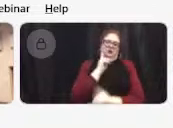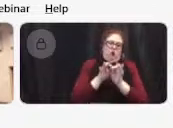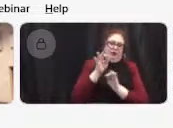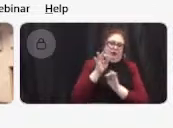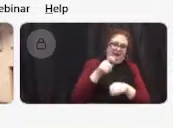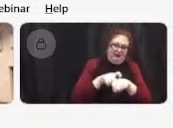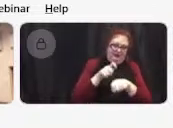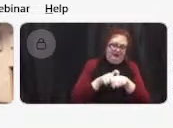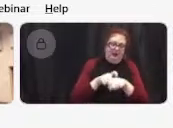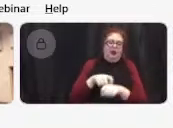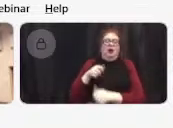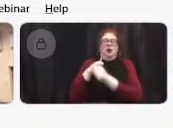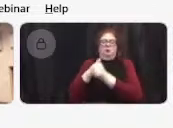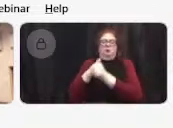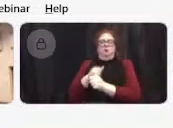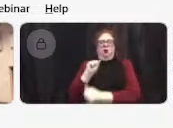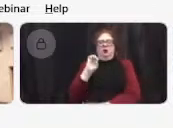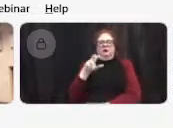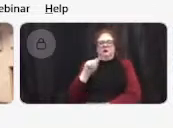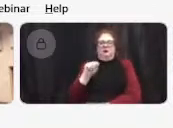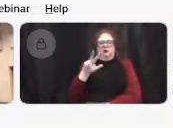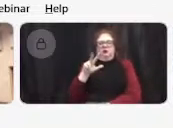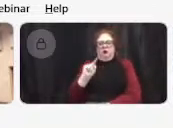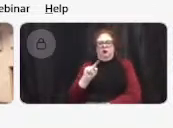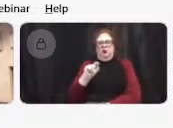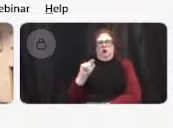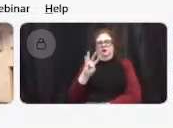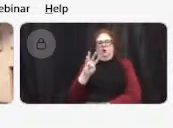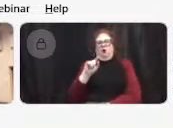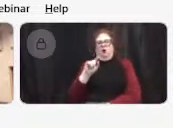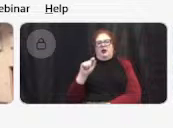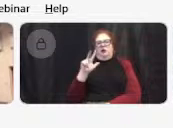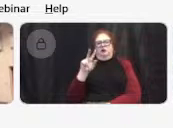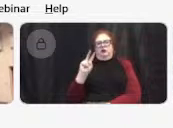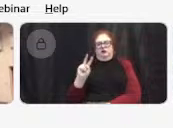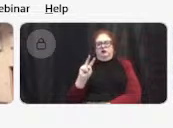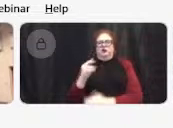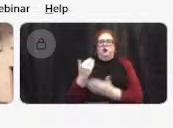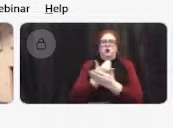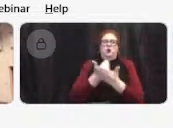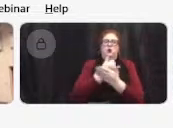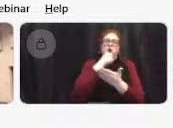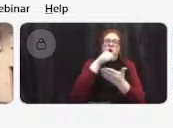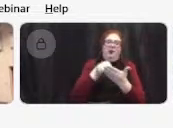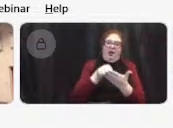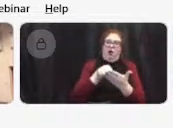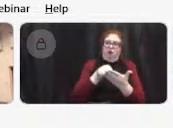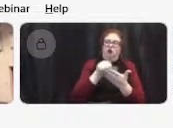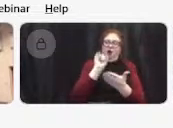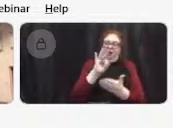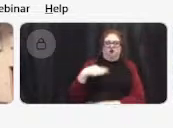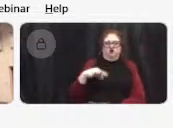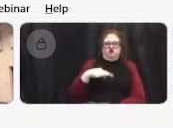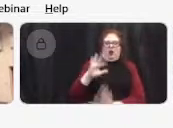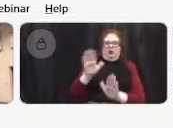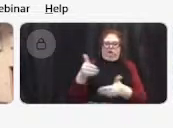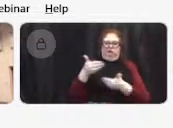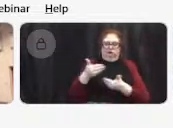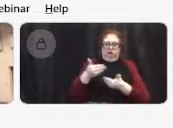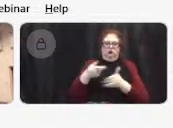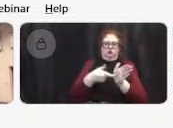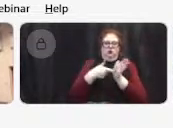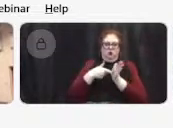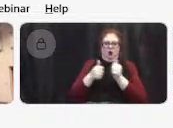Section 31-432. A new irrevocable letter of credit was recently issued to the city staff by the developer with a